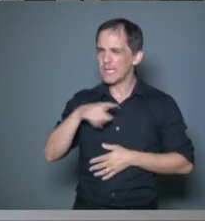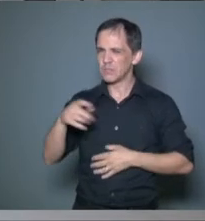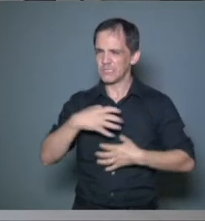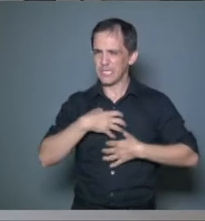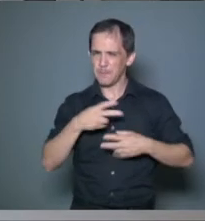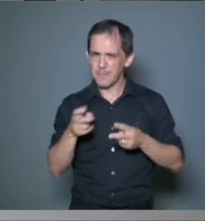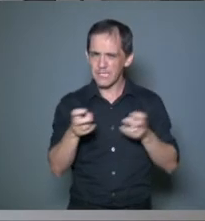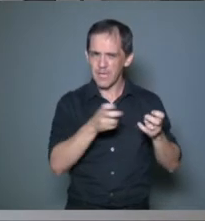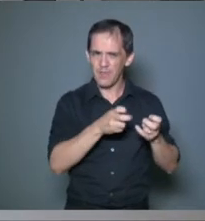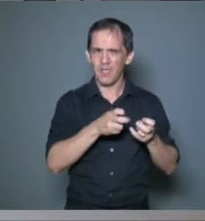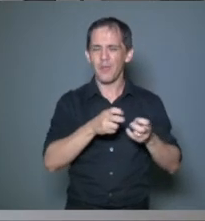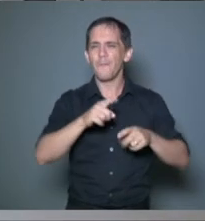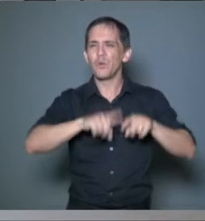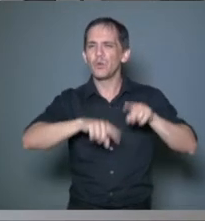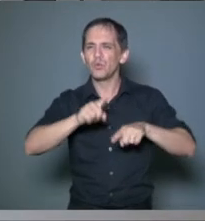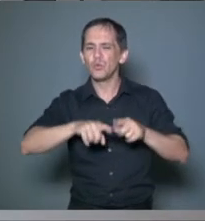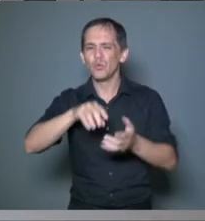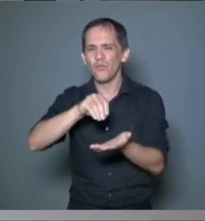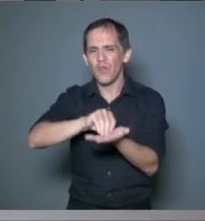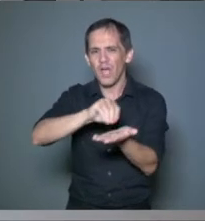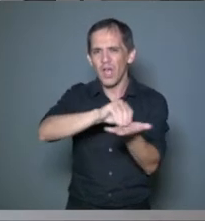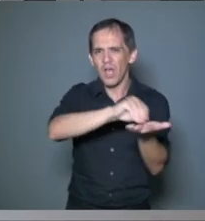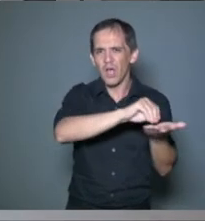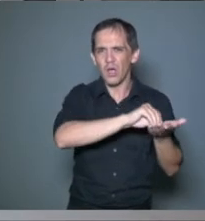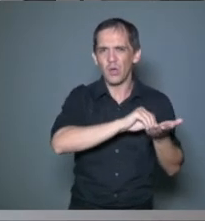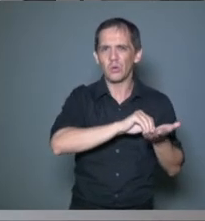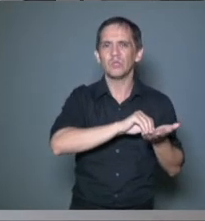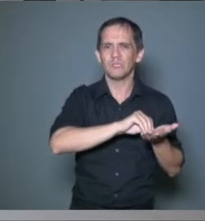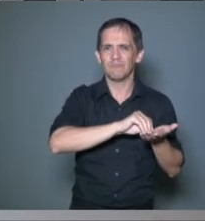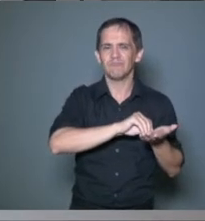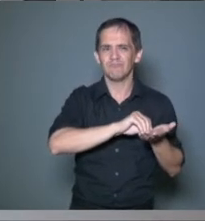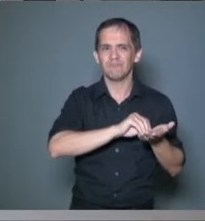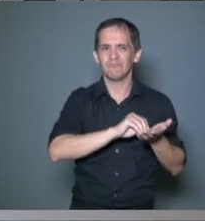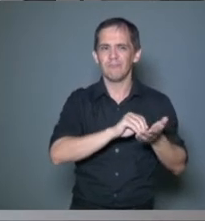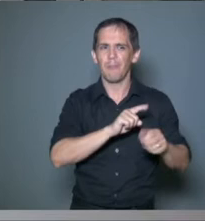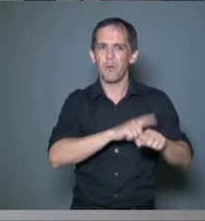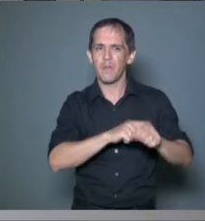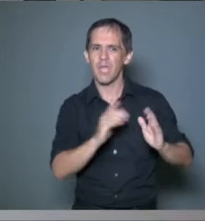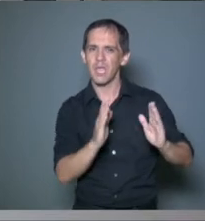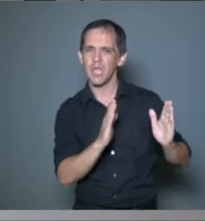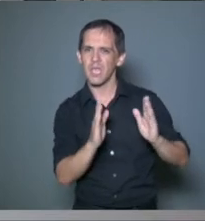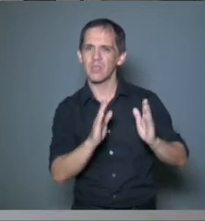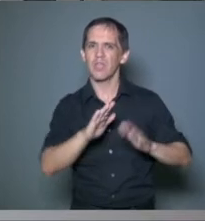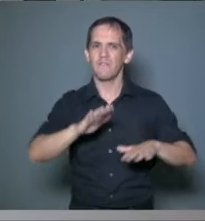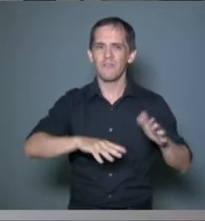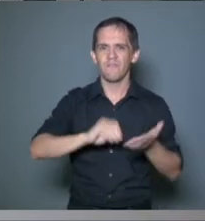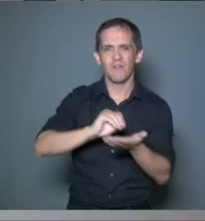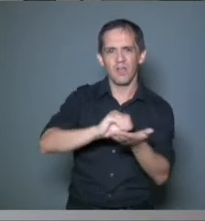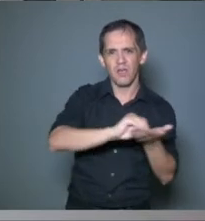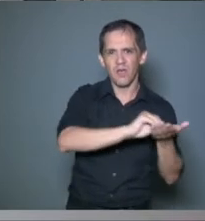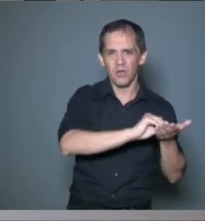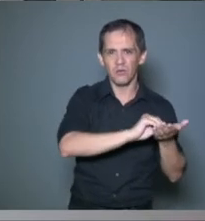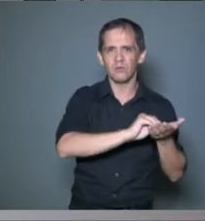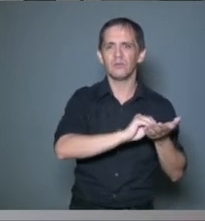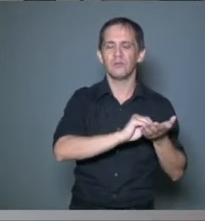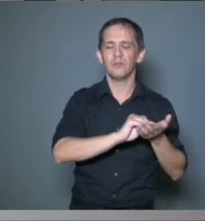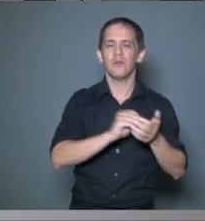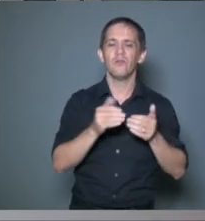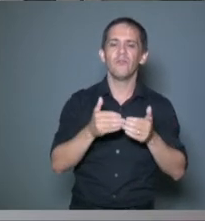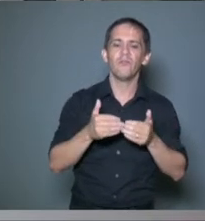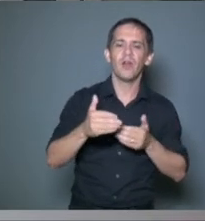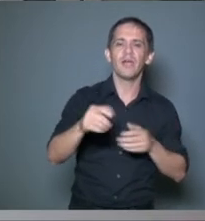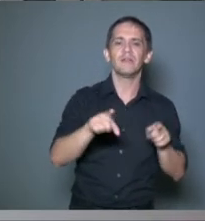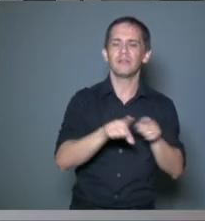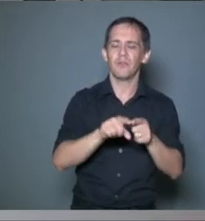any product shortage in certain regions or in certain periods of time along the next